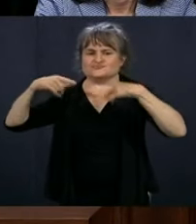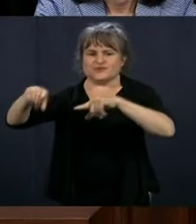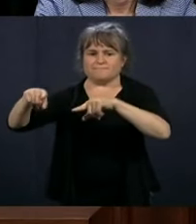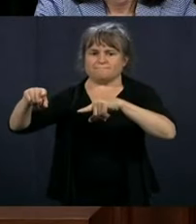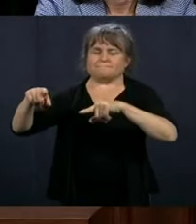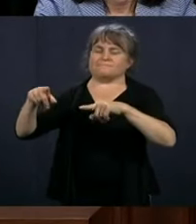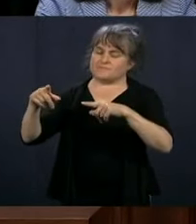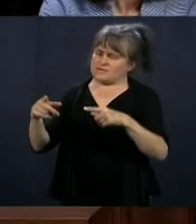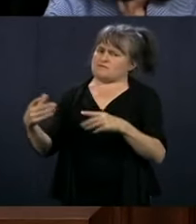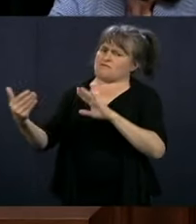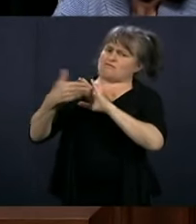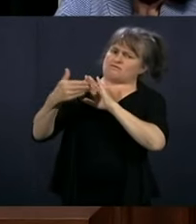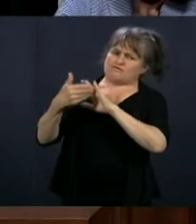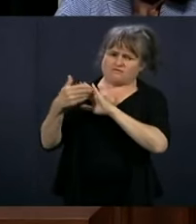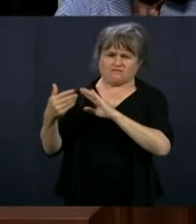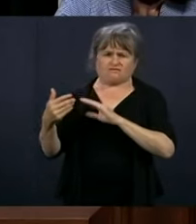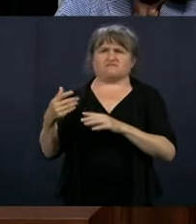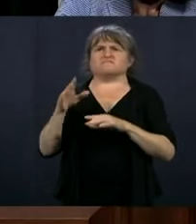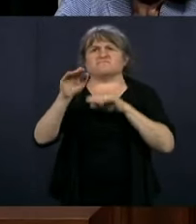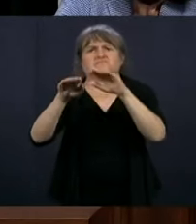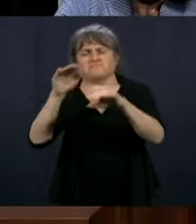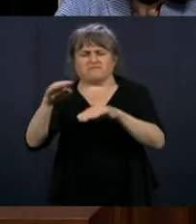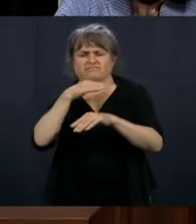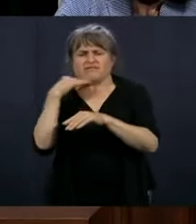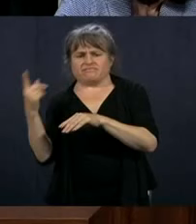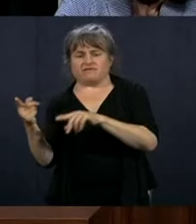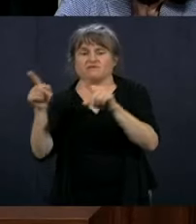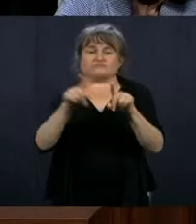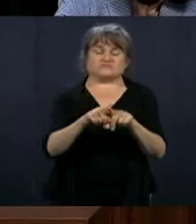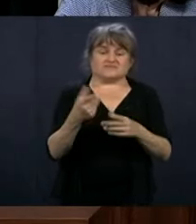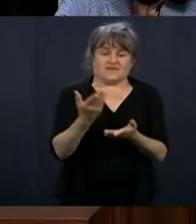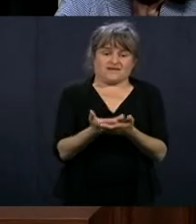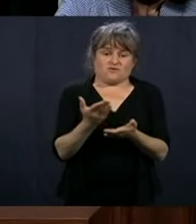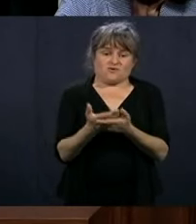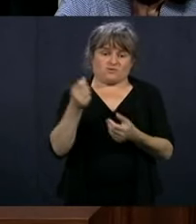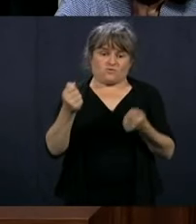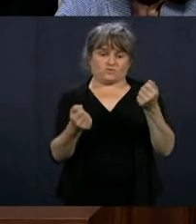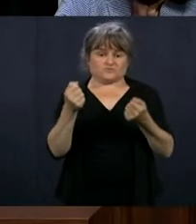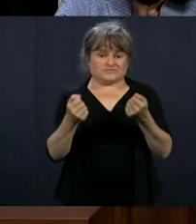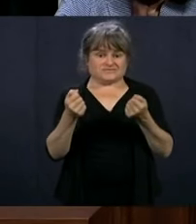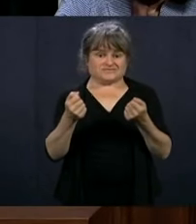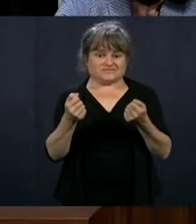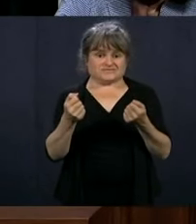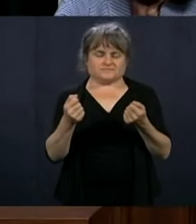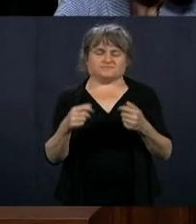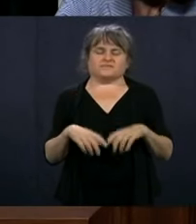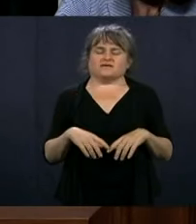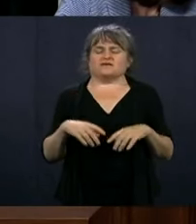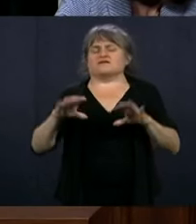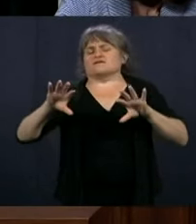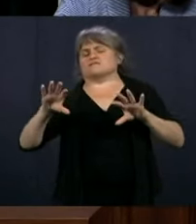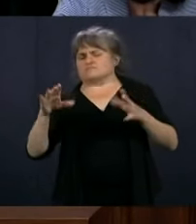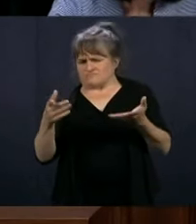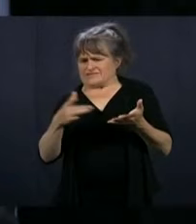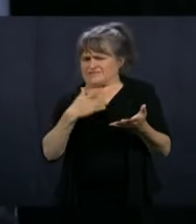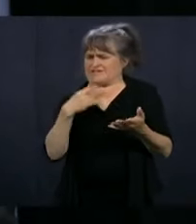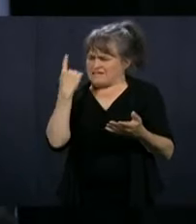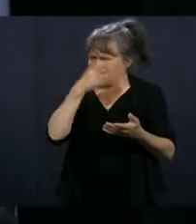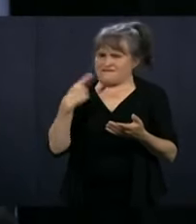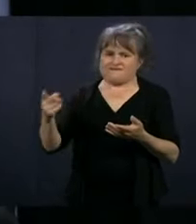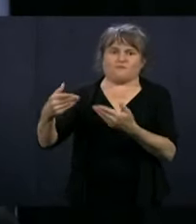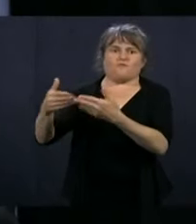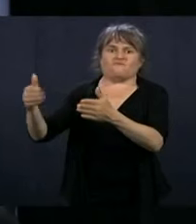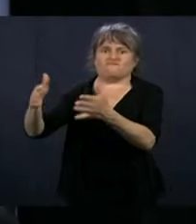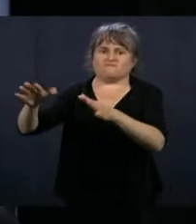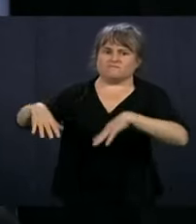front of the National Assembly. There are driving schools as well. Are you able to more specifically give to those who say